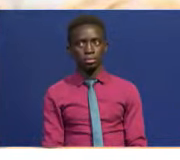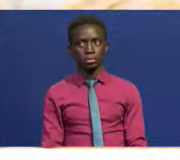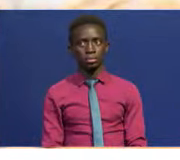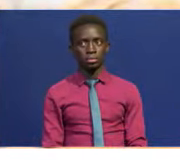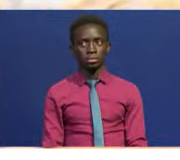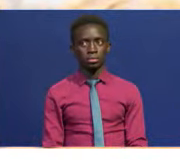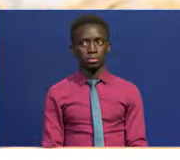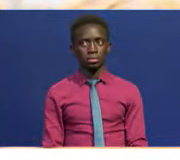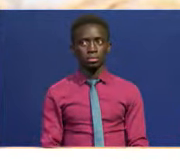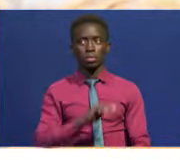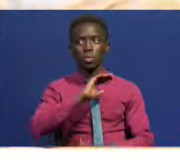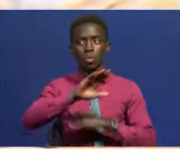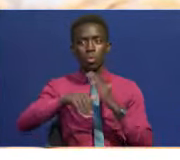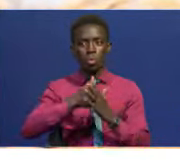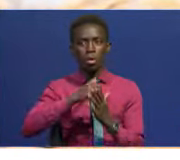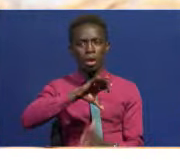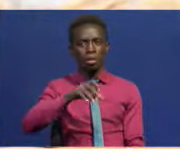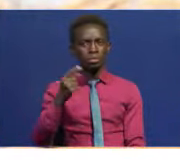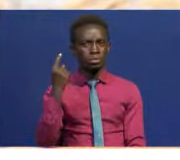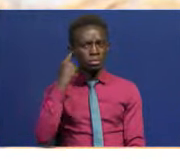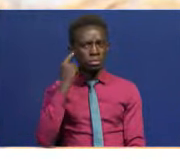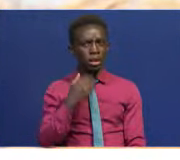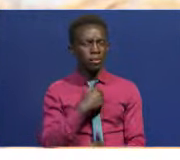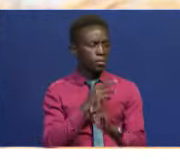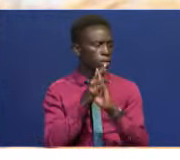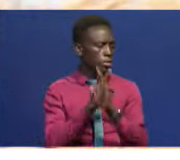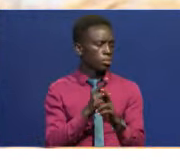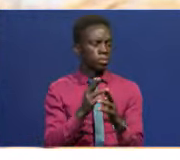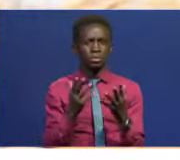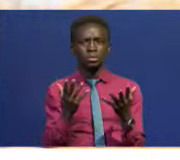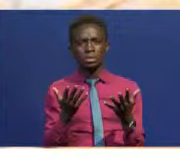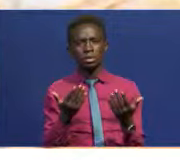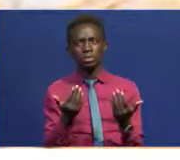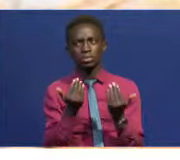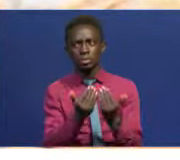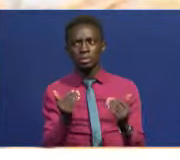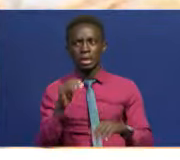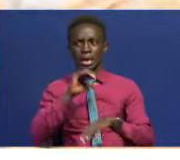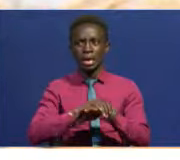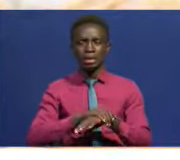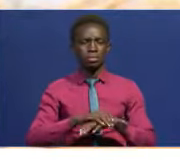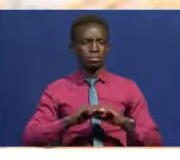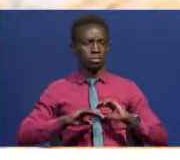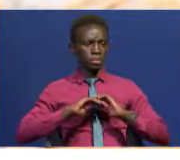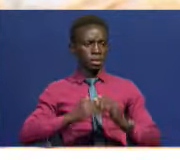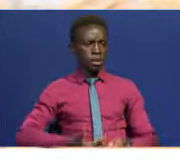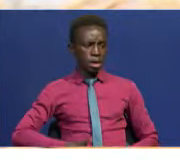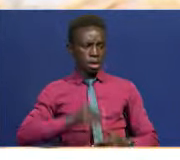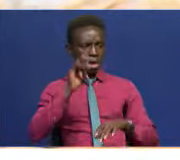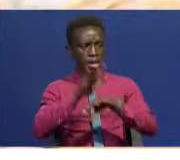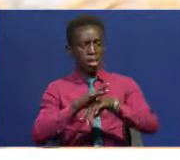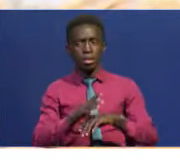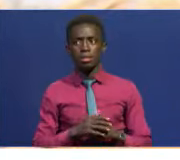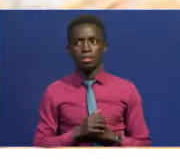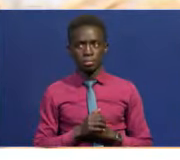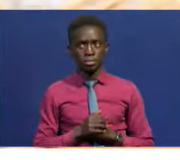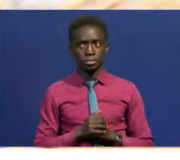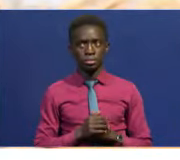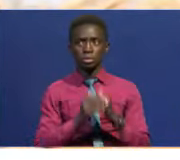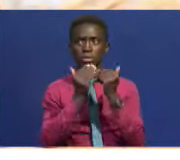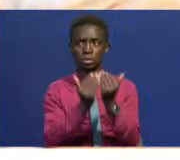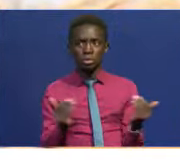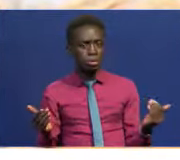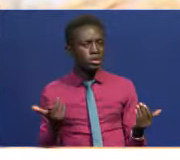Kaunti zote unasikia ripoti ya kwamba watoto wanapata mimba za mapema kwa sababu ya ukosefu wa sanitary pads. Watoto waperform